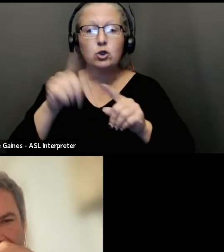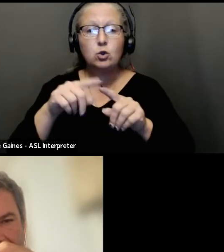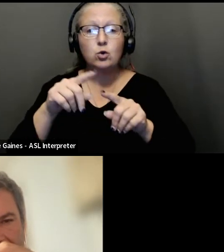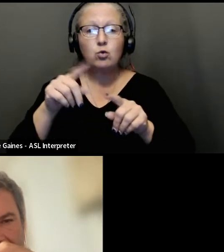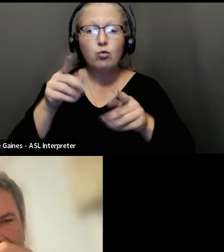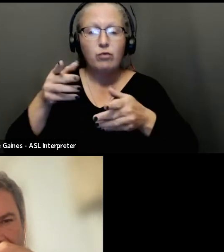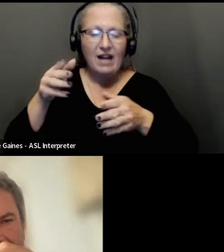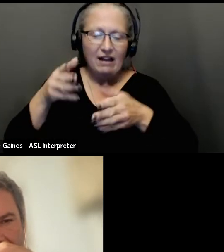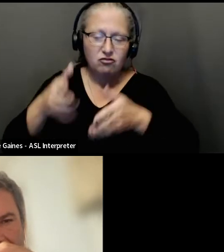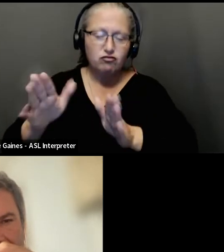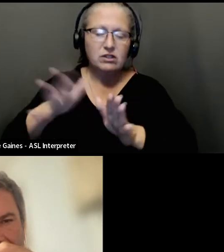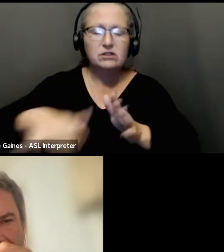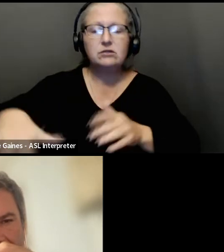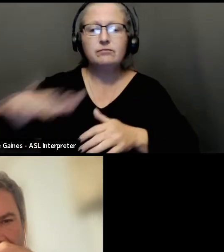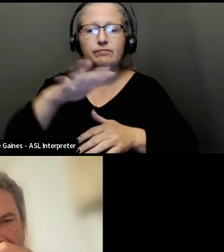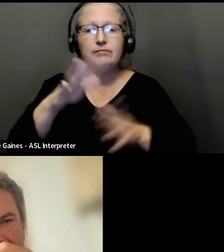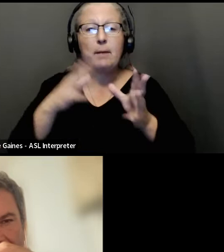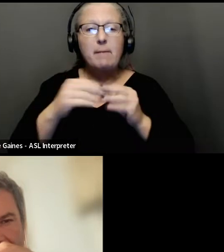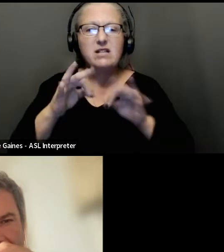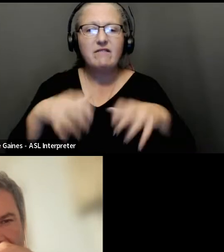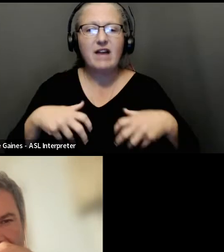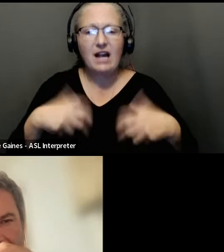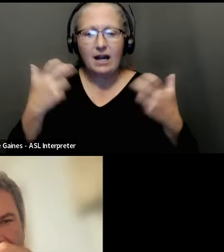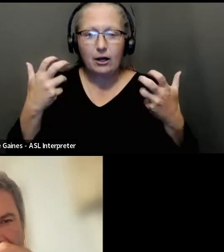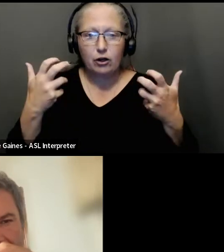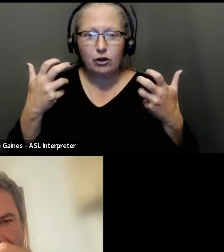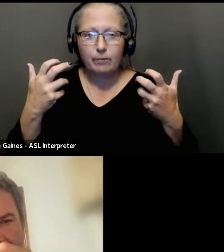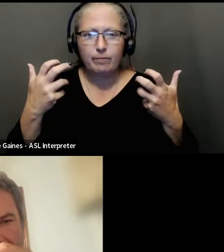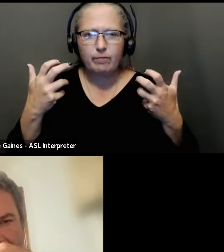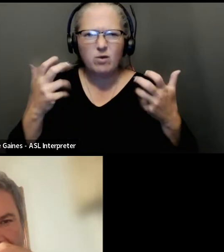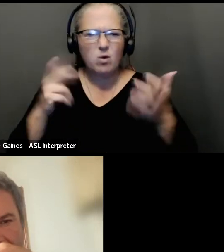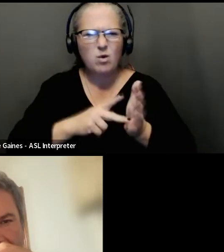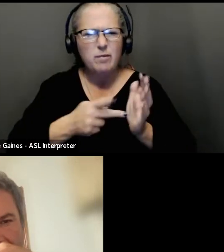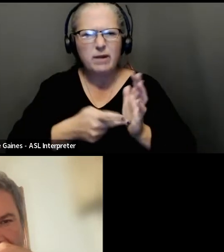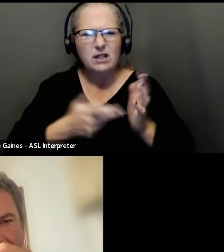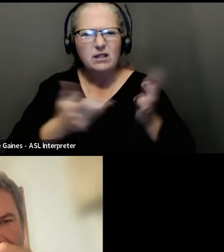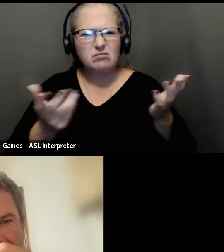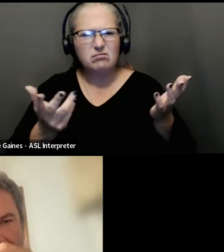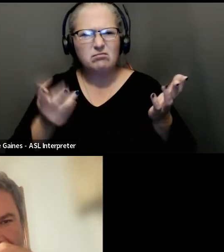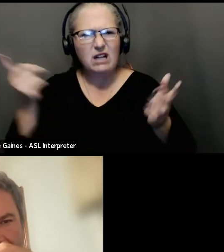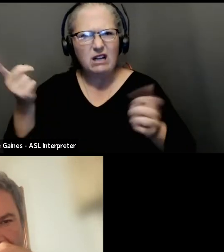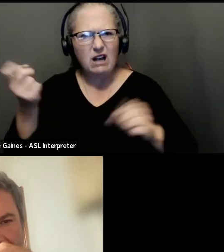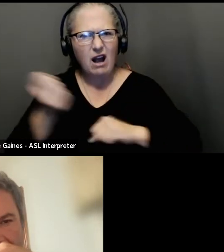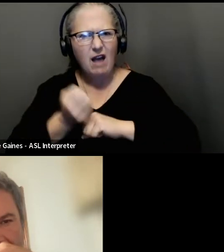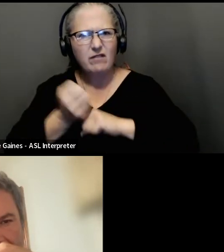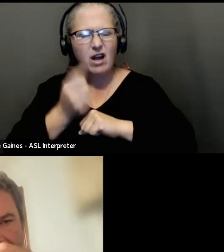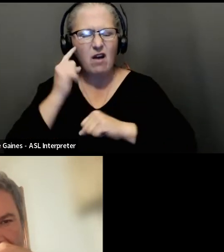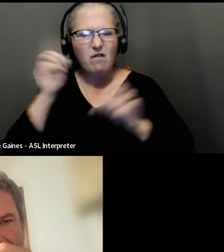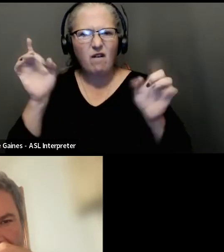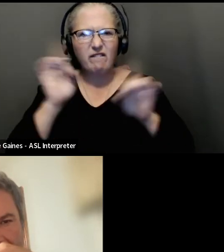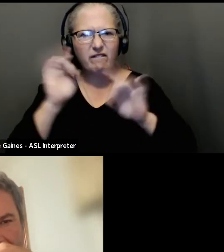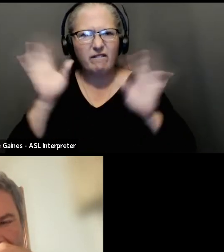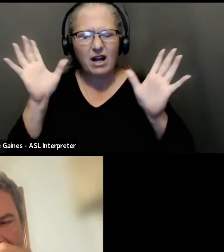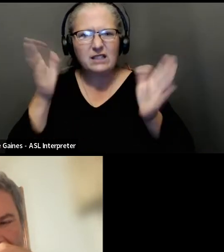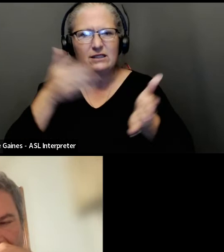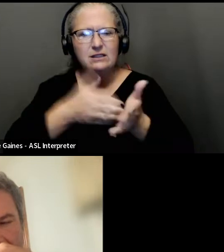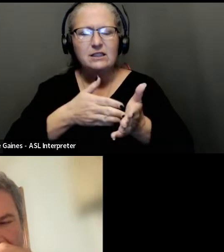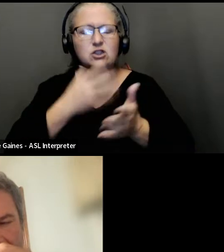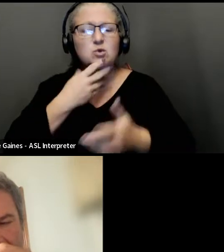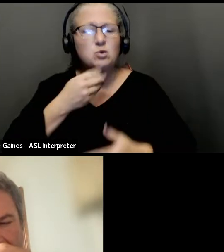the streets, a message of anger. What does this really mean? He's advocating for violence against